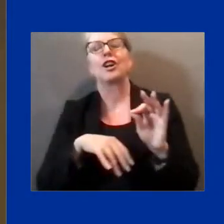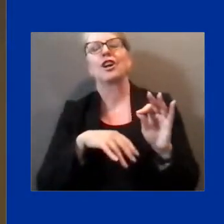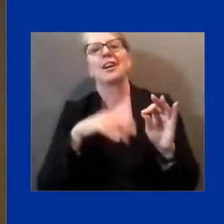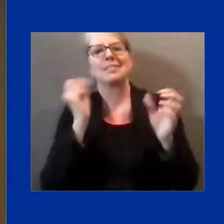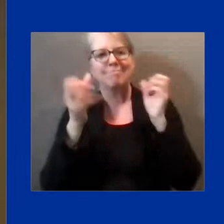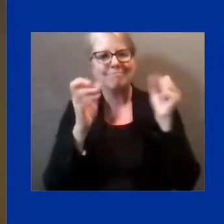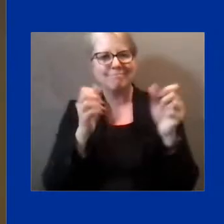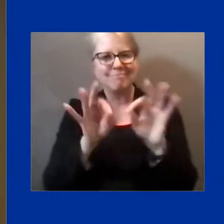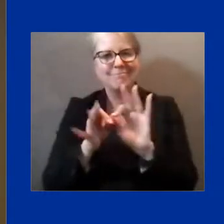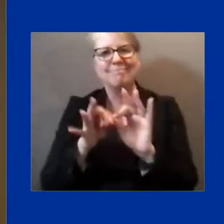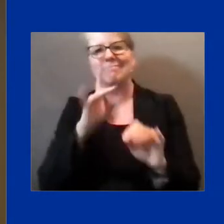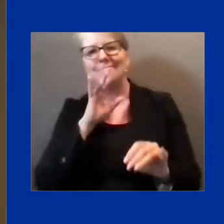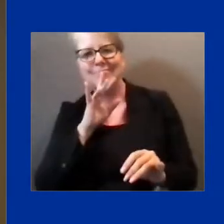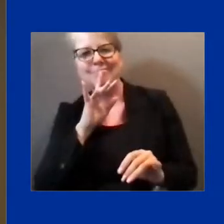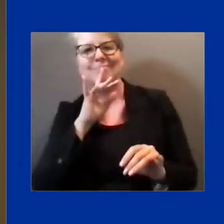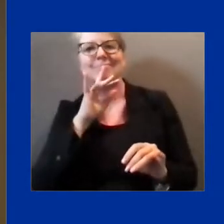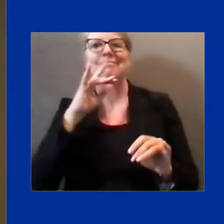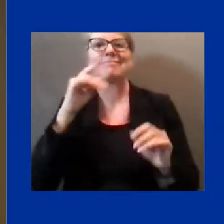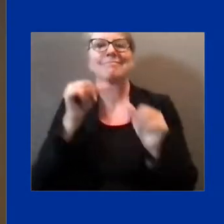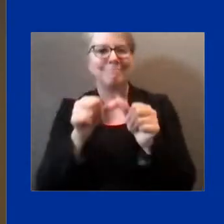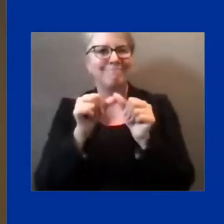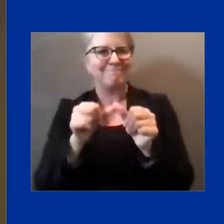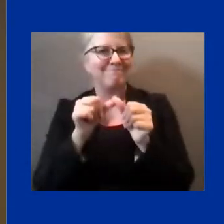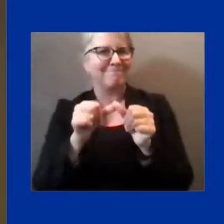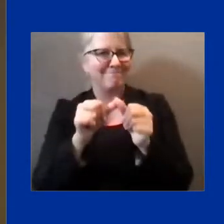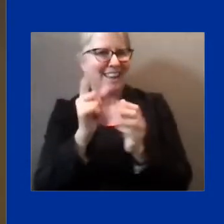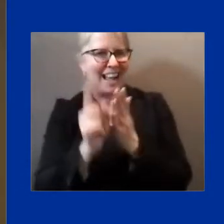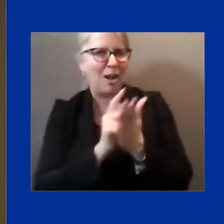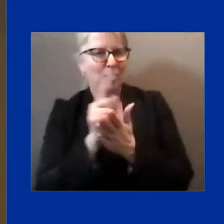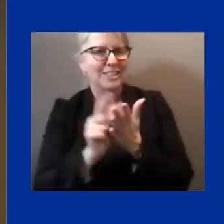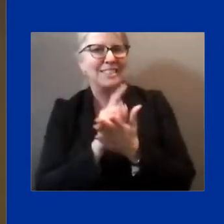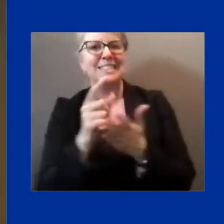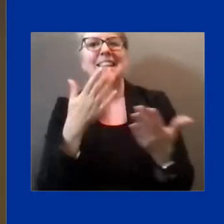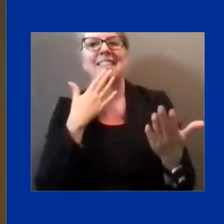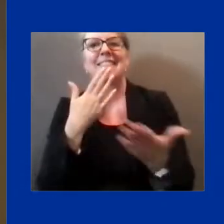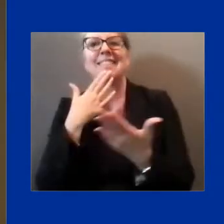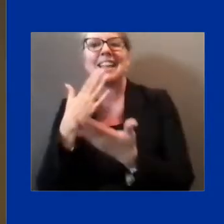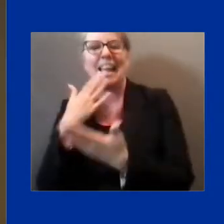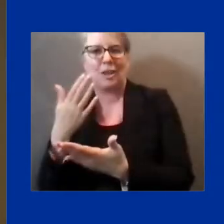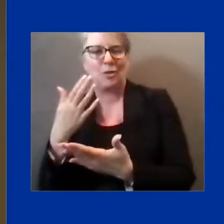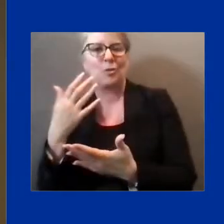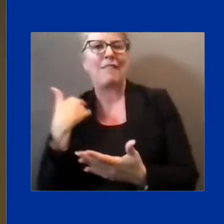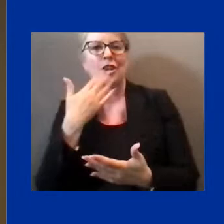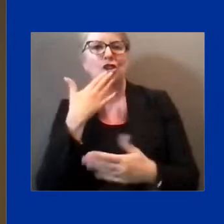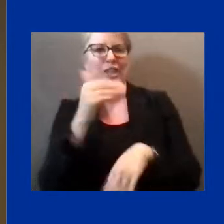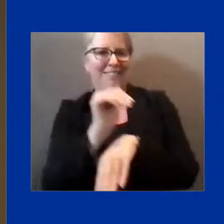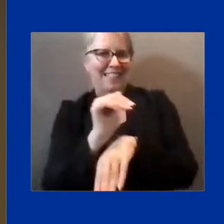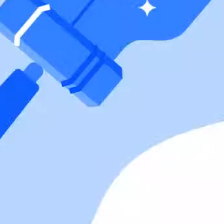working for hours. And thanks again for your time. Have a good evening.